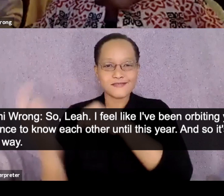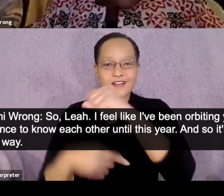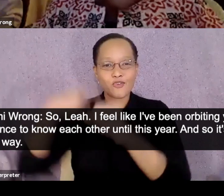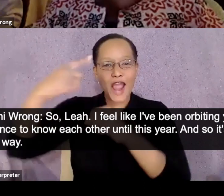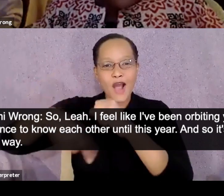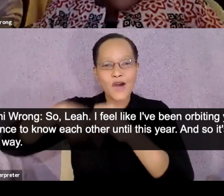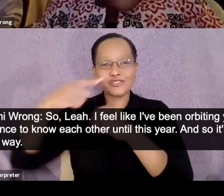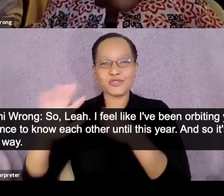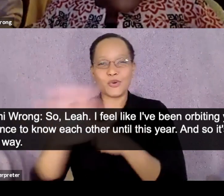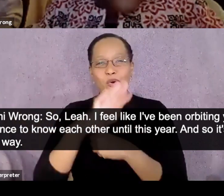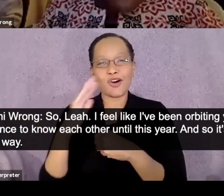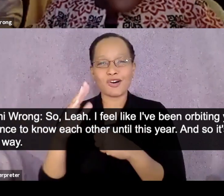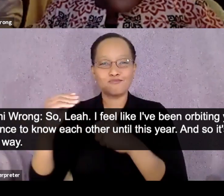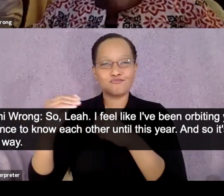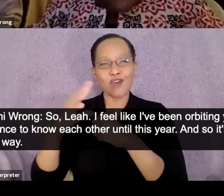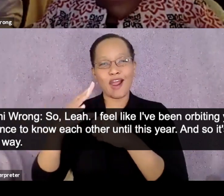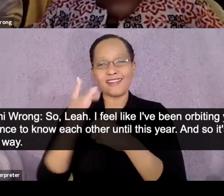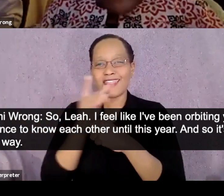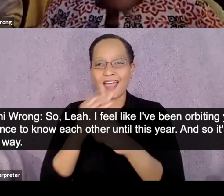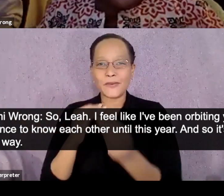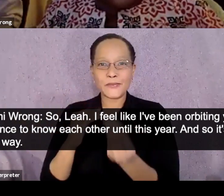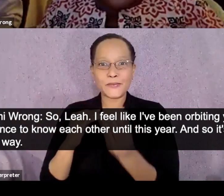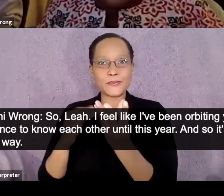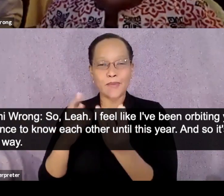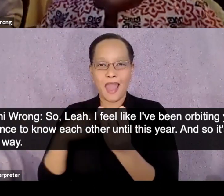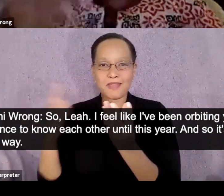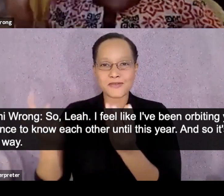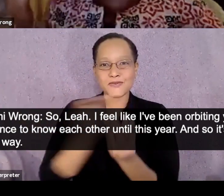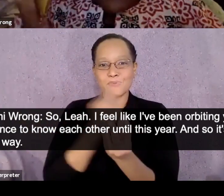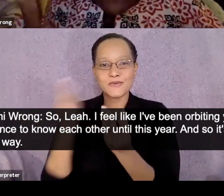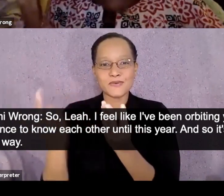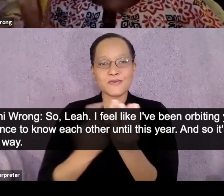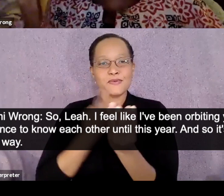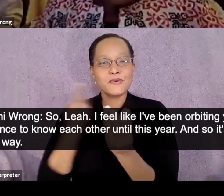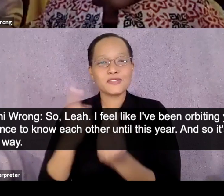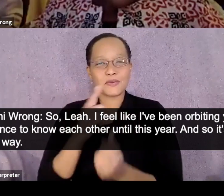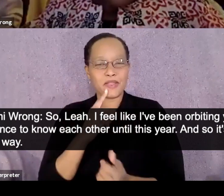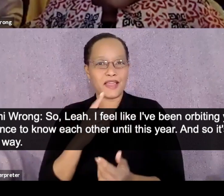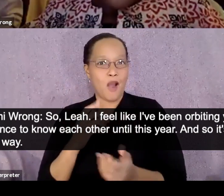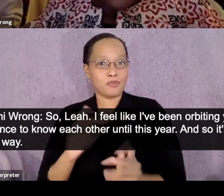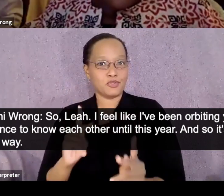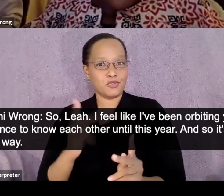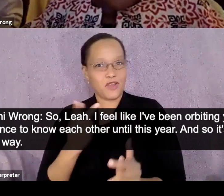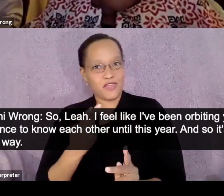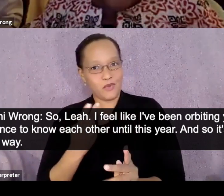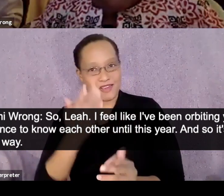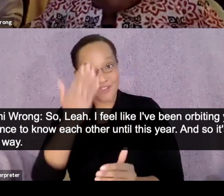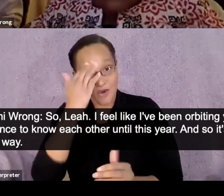we didn't have a chance to know each other until this year. And so it's another gift from our ancestor,